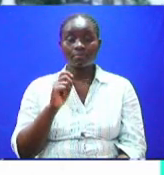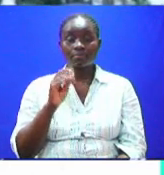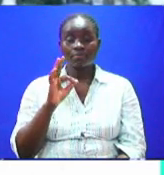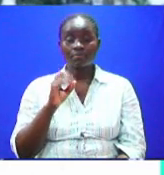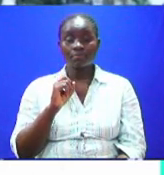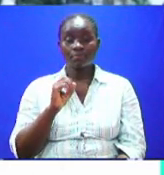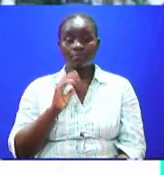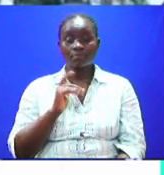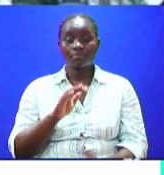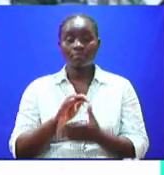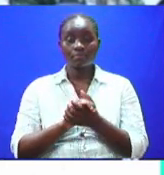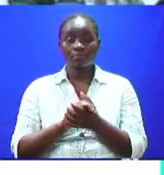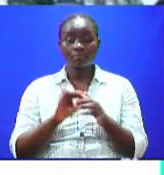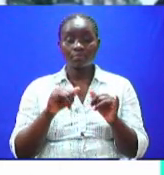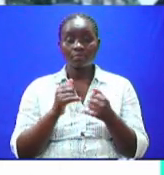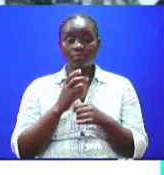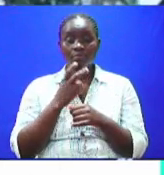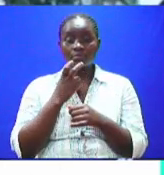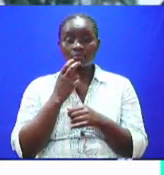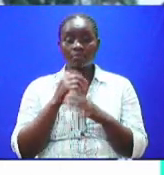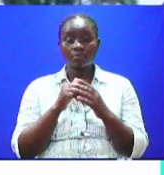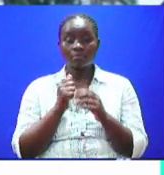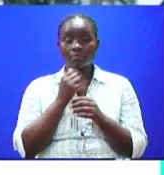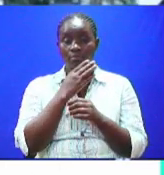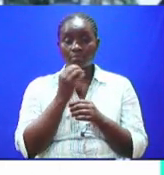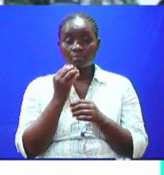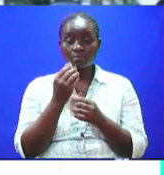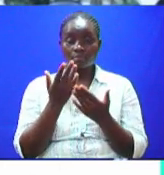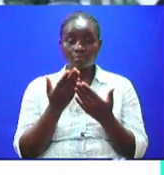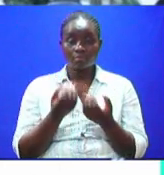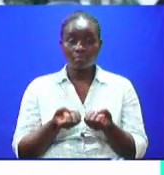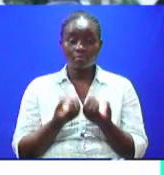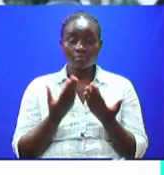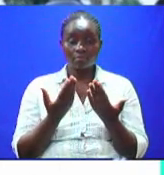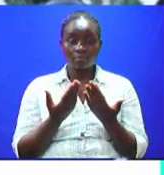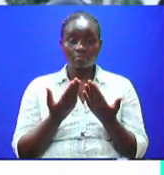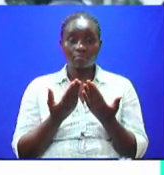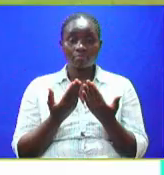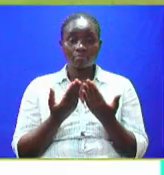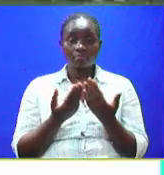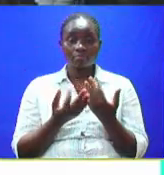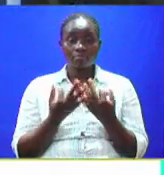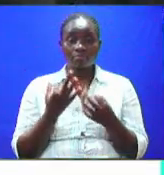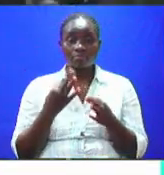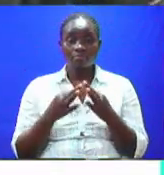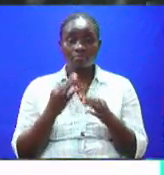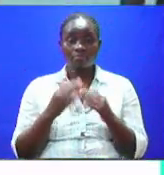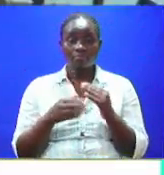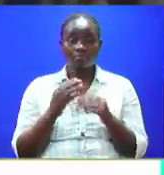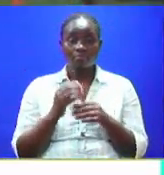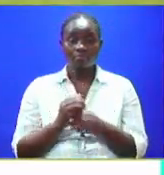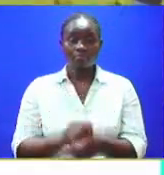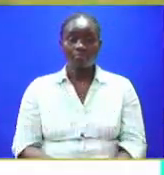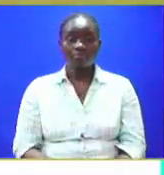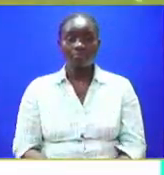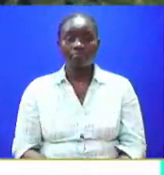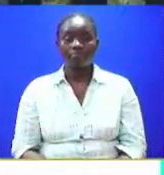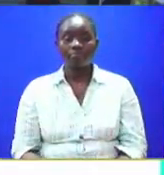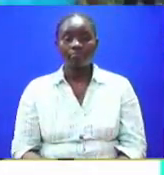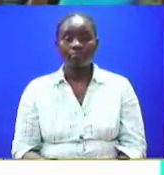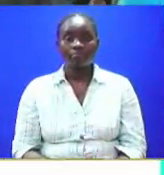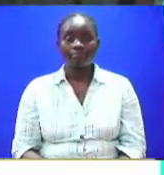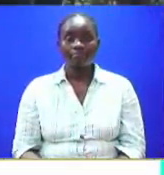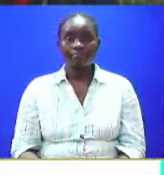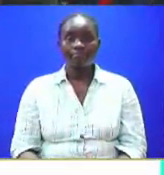in the new season, we are going to do much more better than what we have done in the just ended season. Ginko reporter yegeta seni Kiandizi TV kuruwa